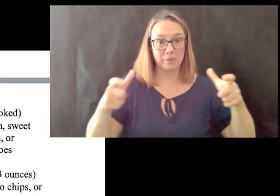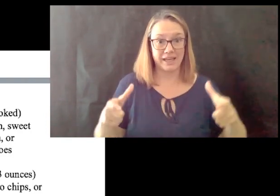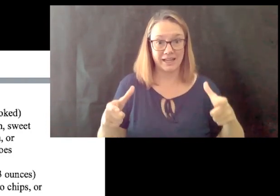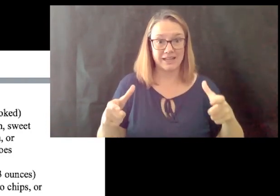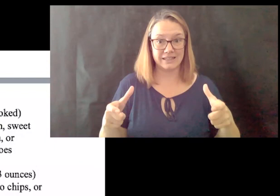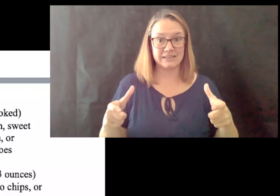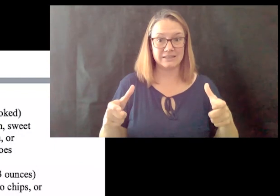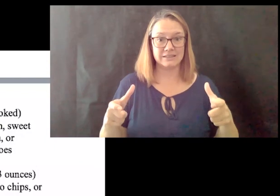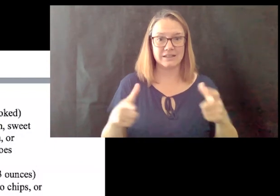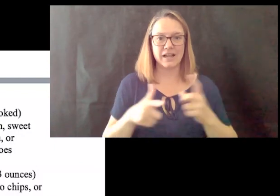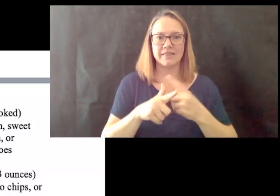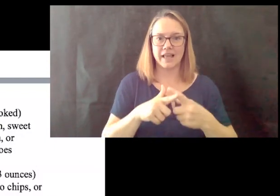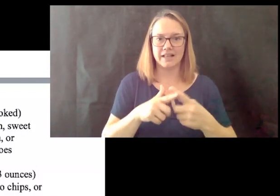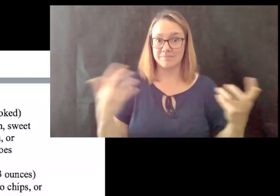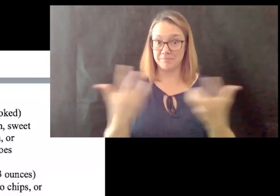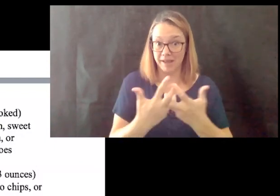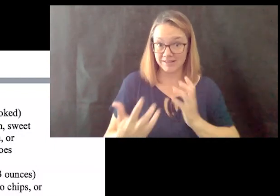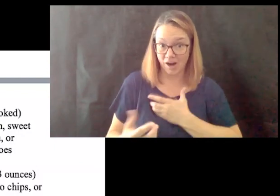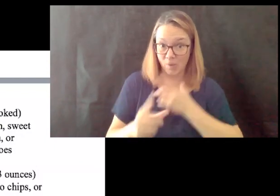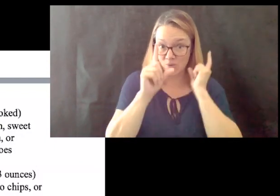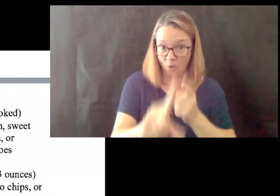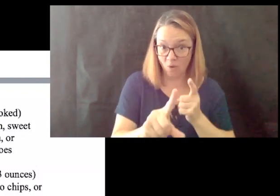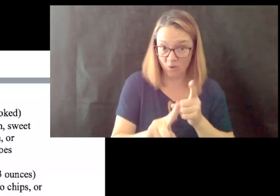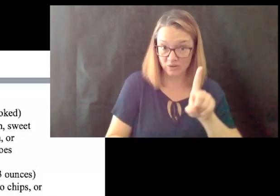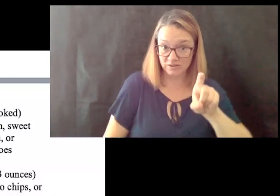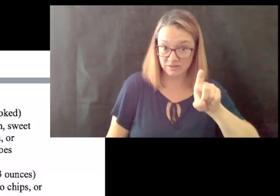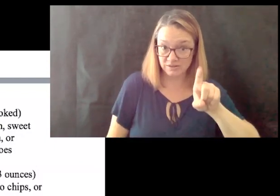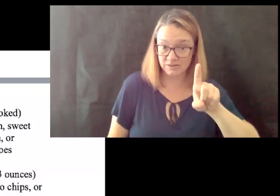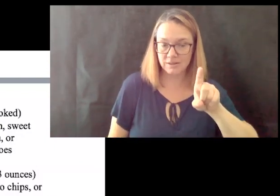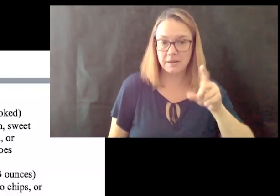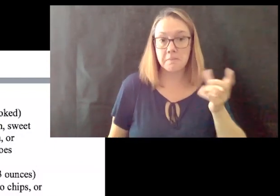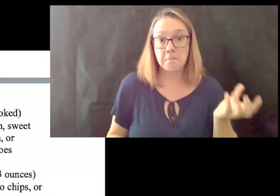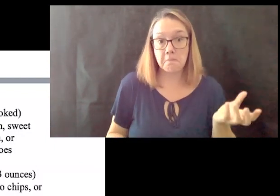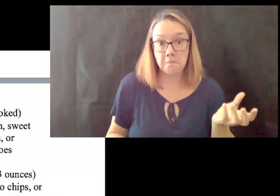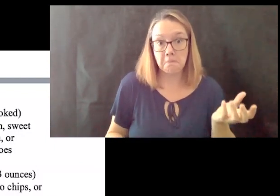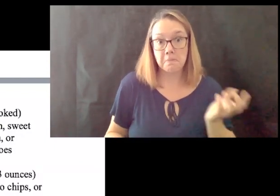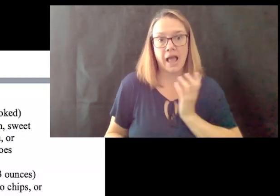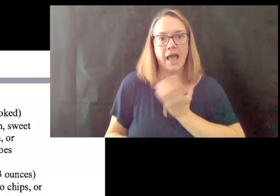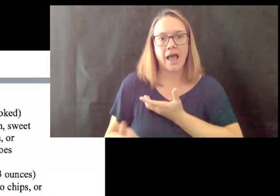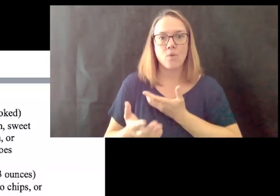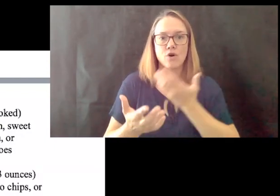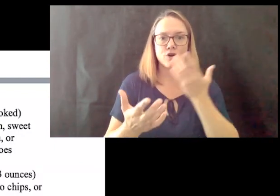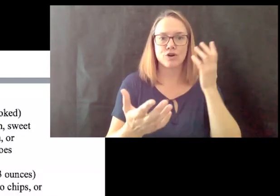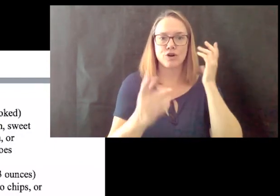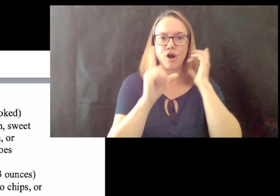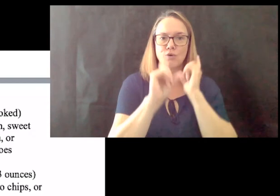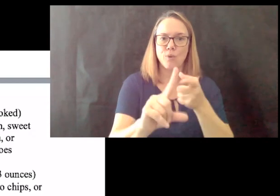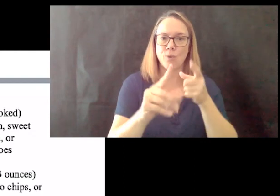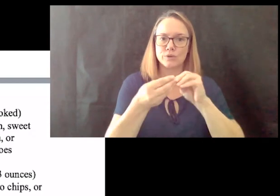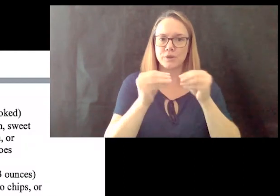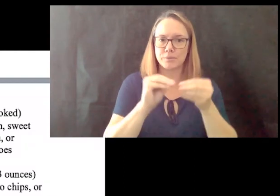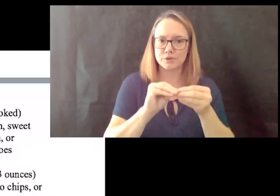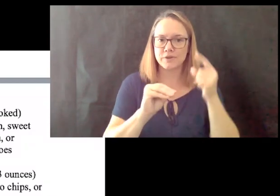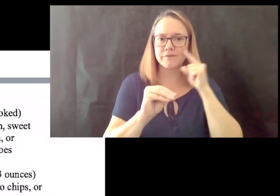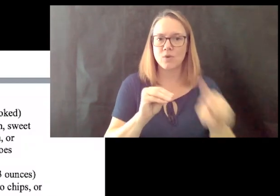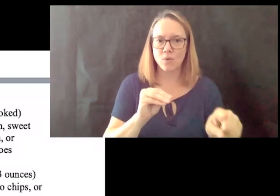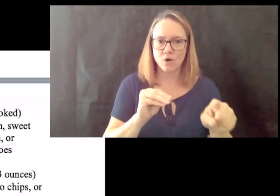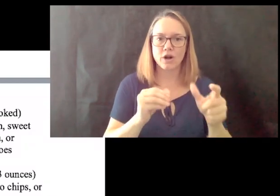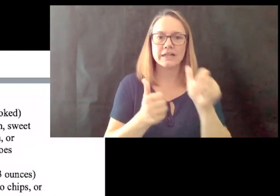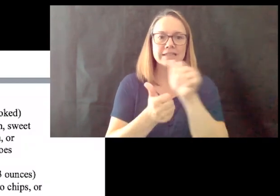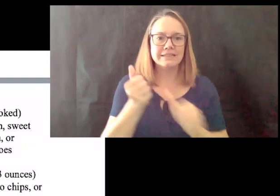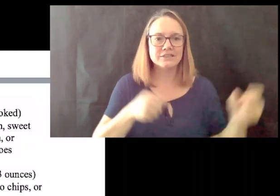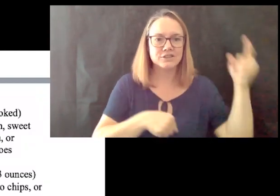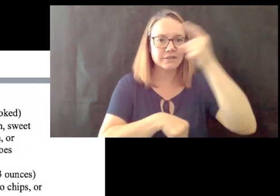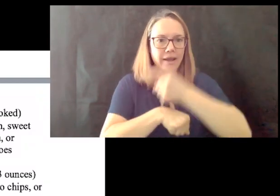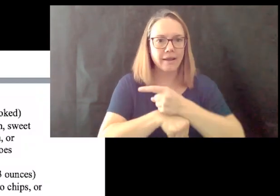that fall in our goals? Is that part of, you know, what are our goal numbers per meal? What should I be looking at per